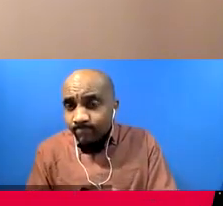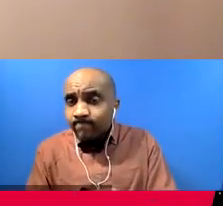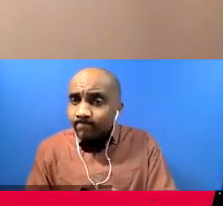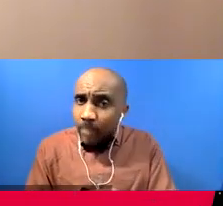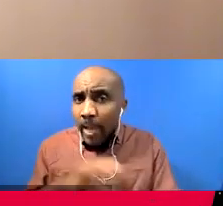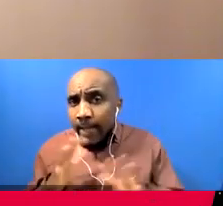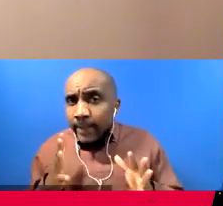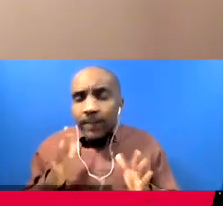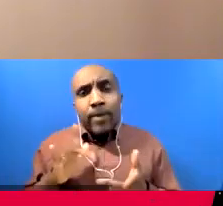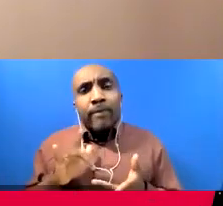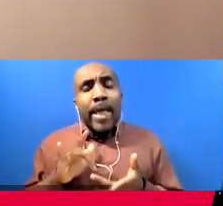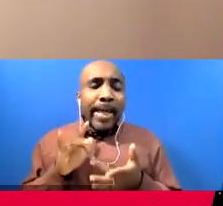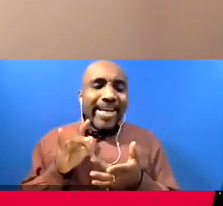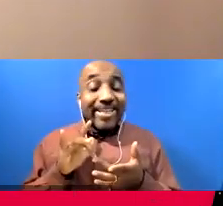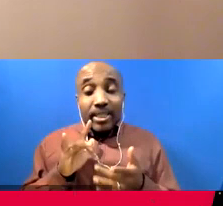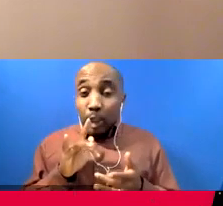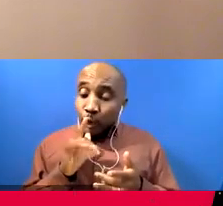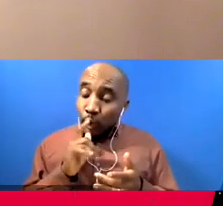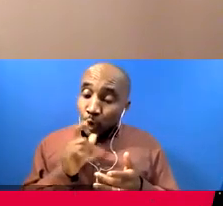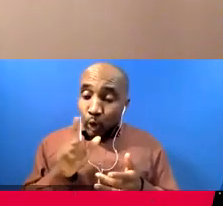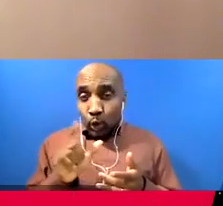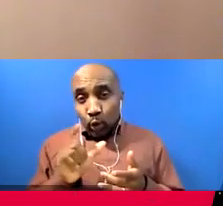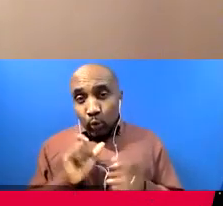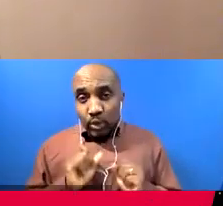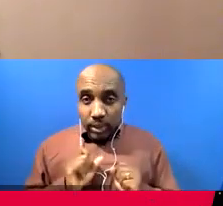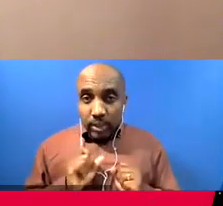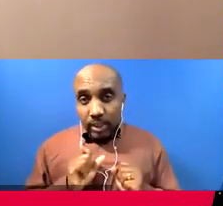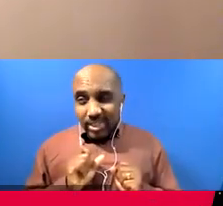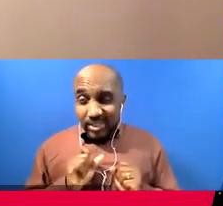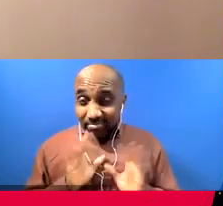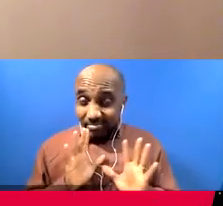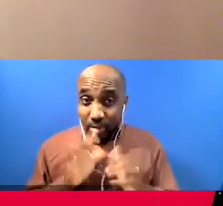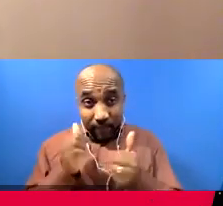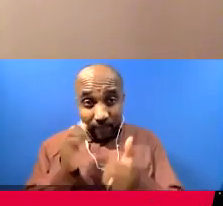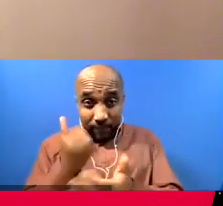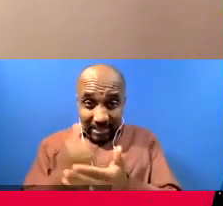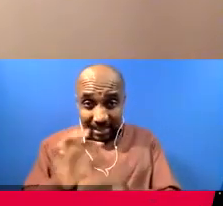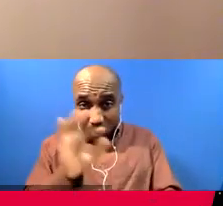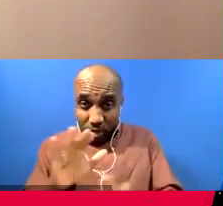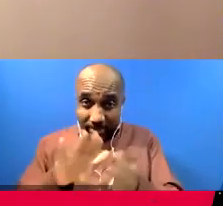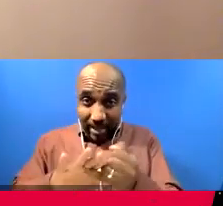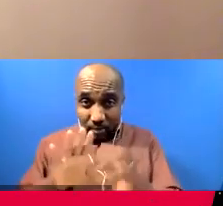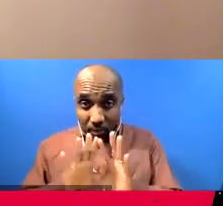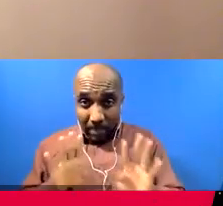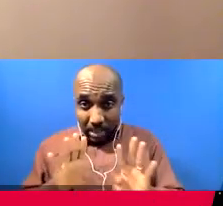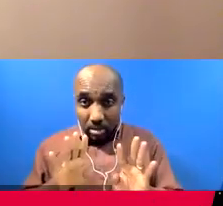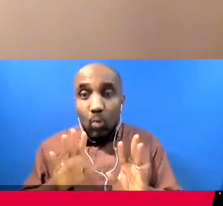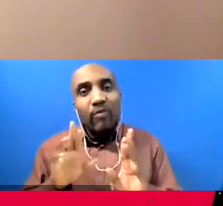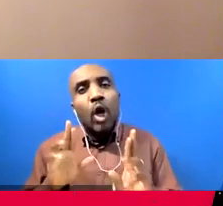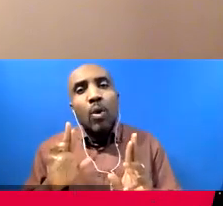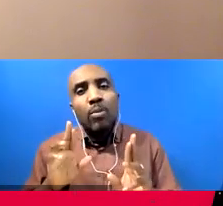anonymously and is frankly quite innocent and almost cute, I want to say. And I think that that's a really, really good way to